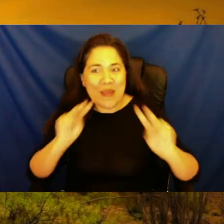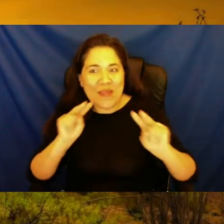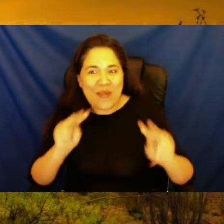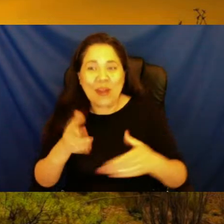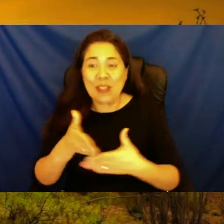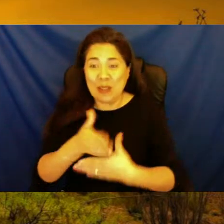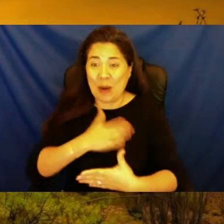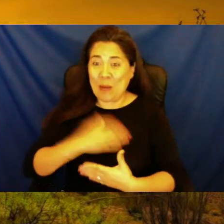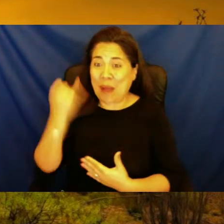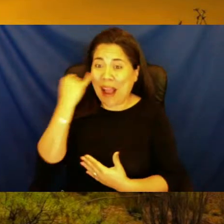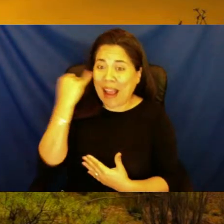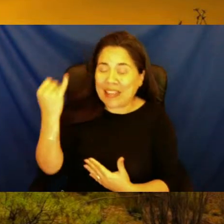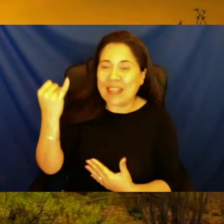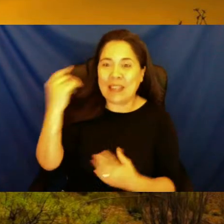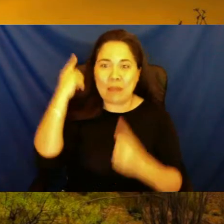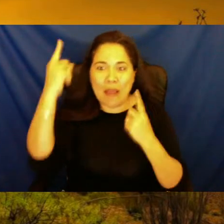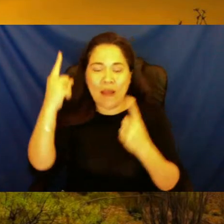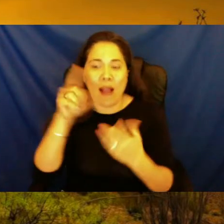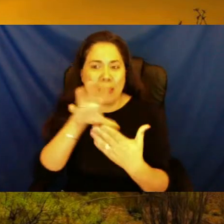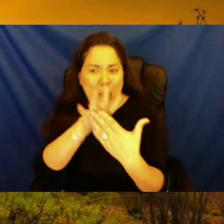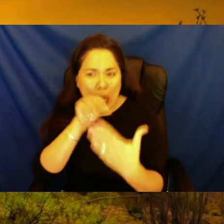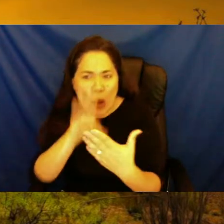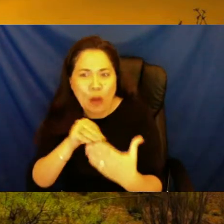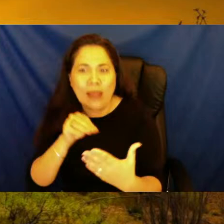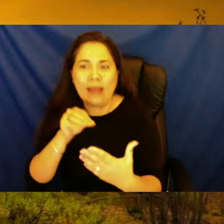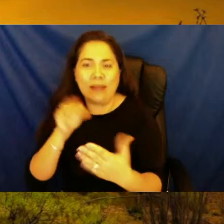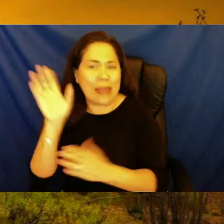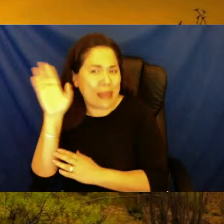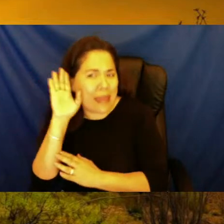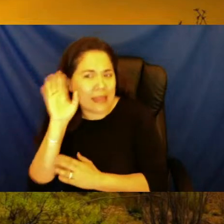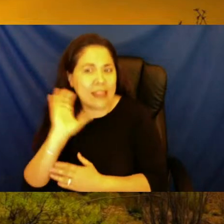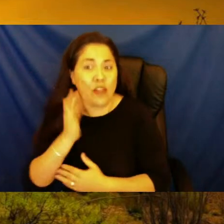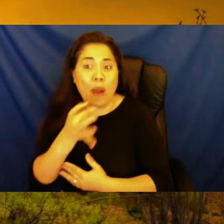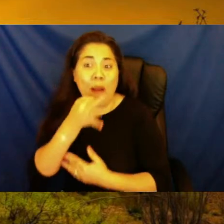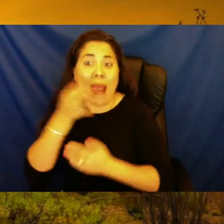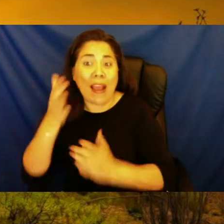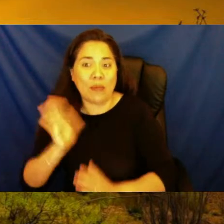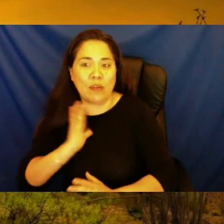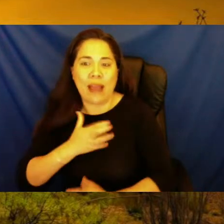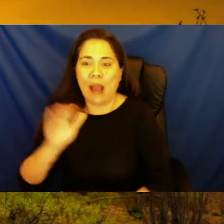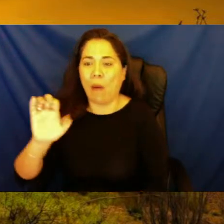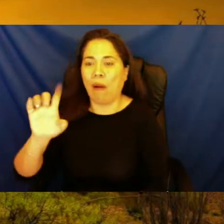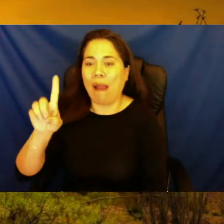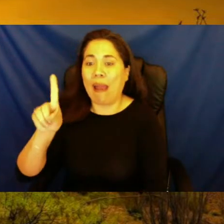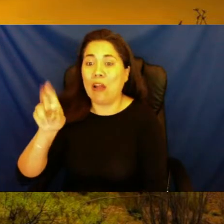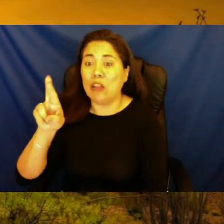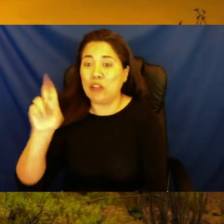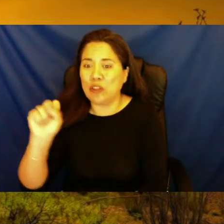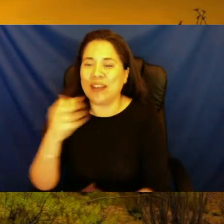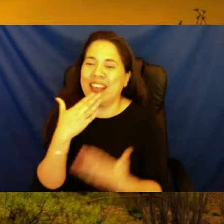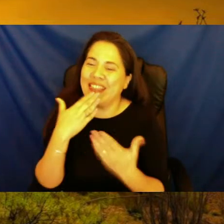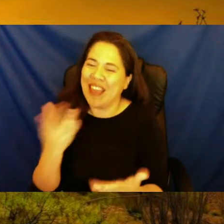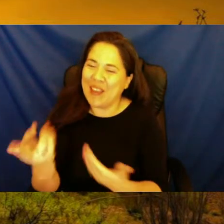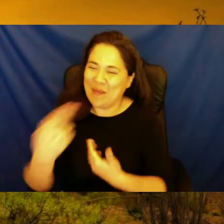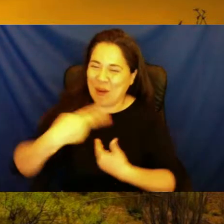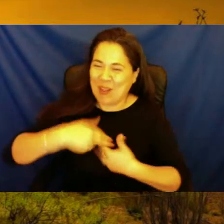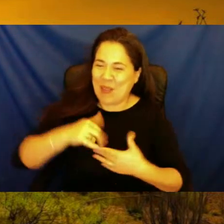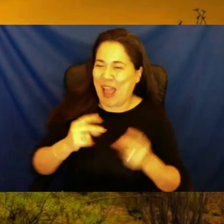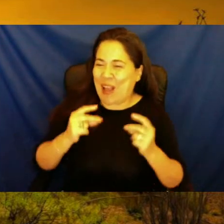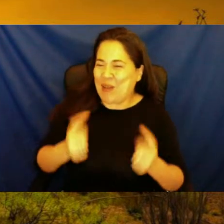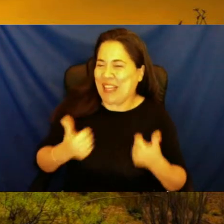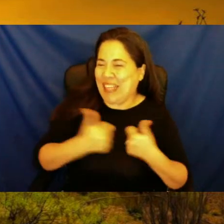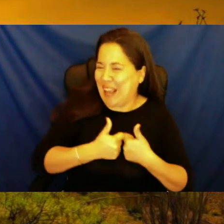sharing my thoughts and to listening and learning from our Indigenous experts and elders. So thank you all for joining me for that quick Kahoot